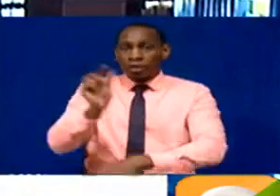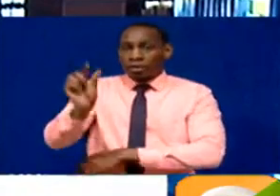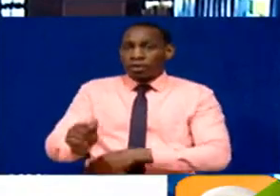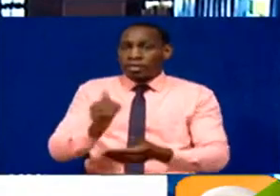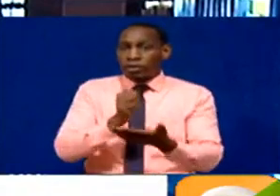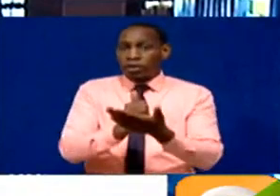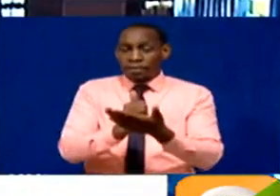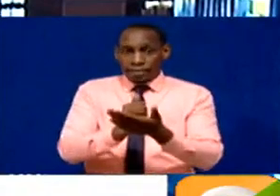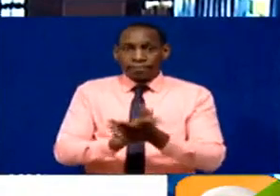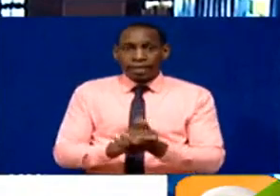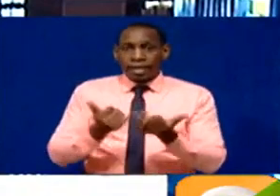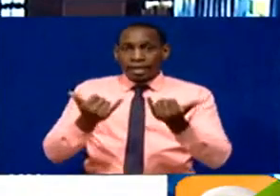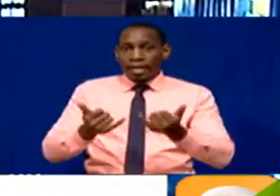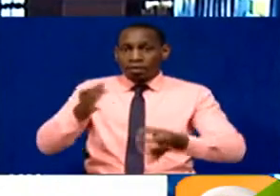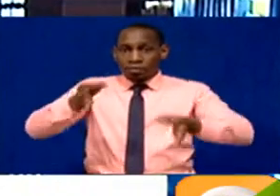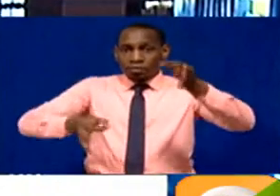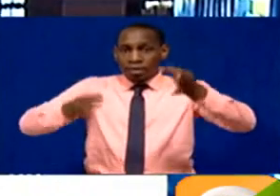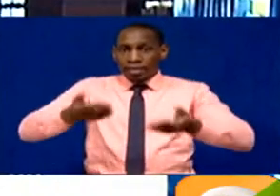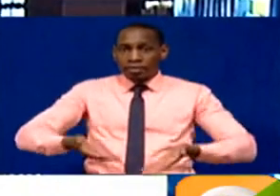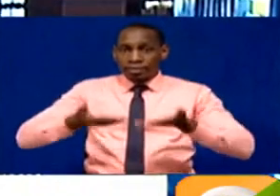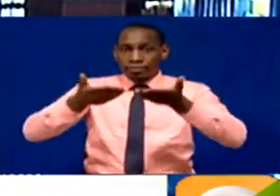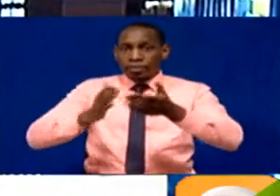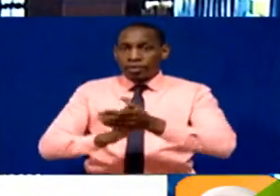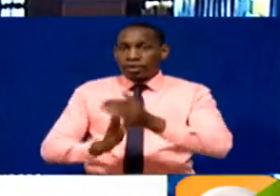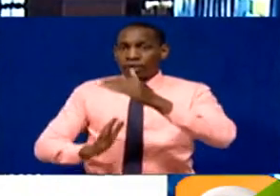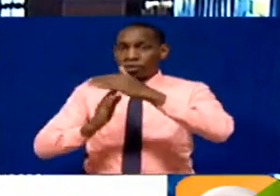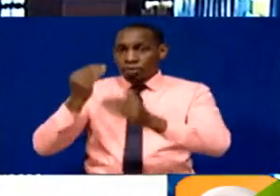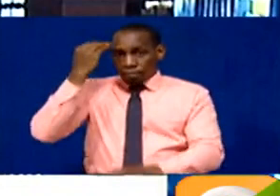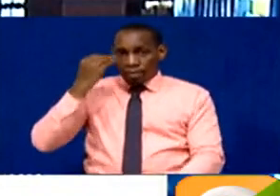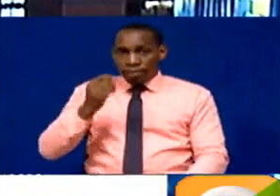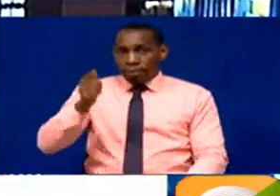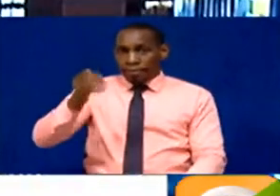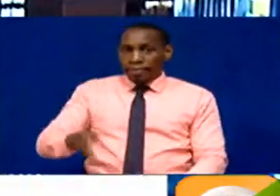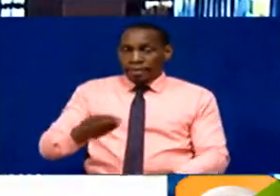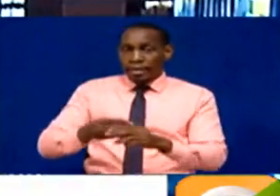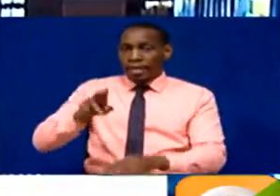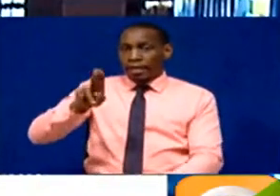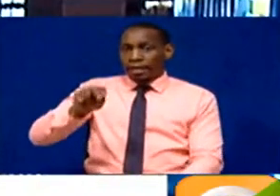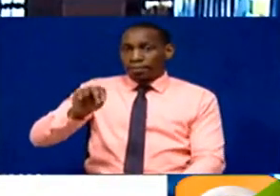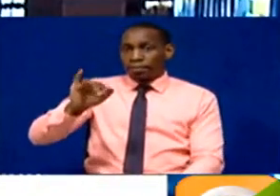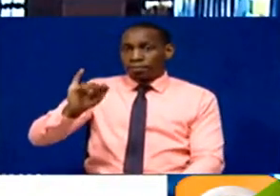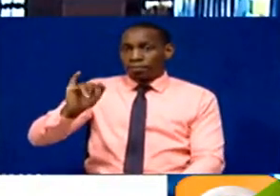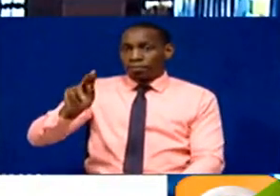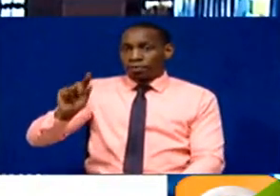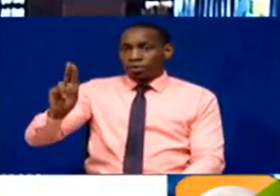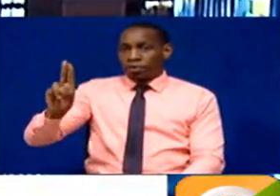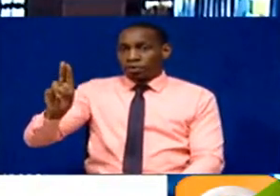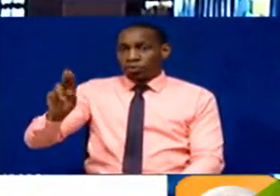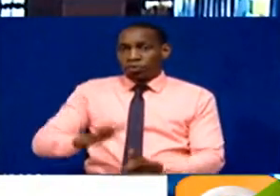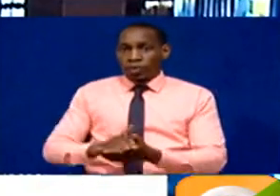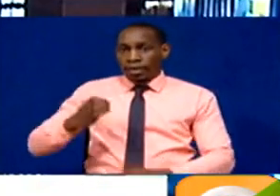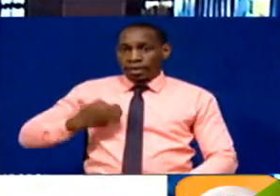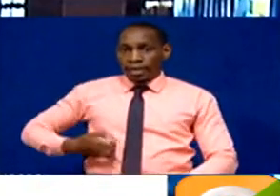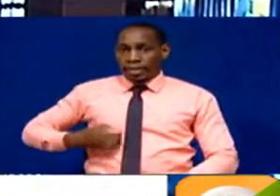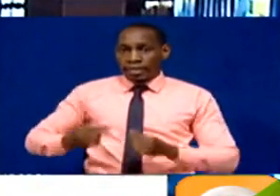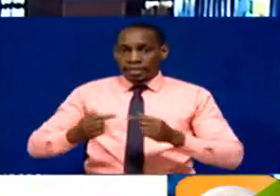regional offices. Now, in the judgment that was delivered by Senior Principal Magistrate Eunice Nyutu of the Ethics and Anti-Corruption Court,